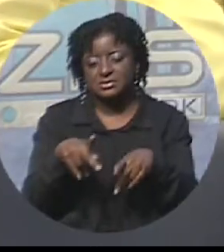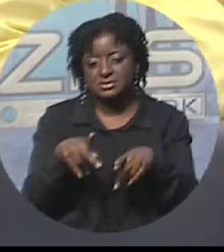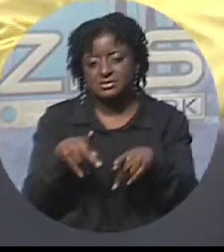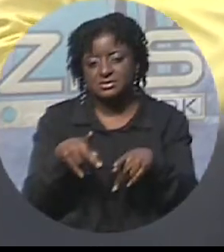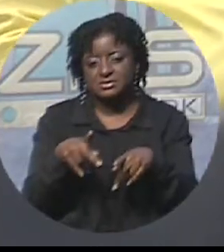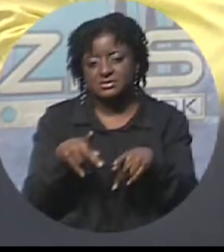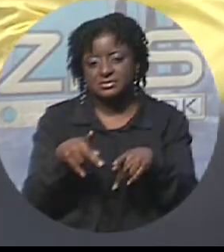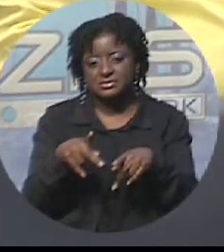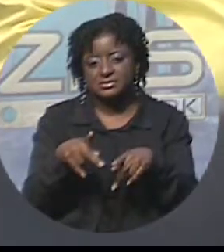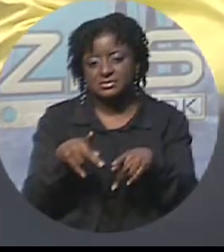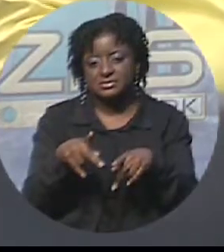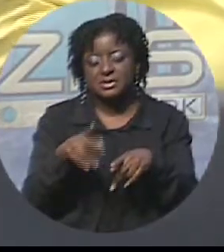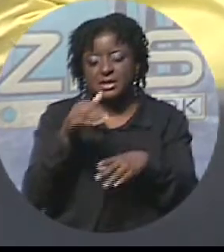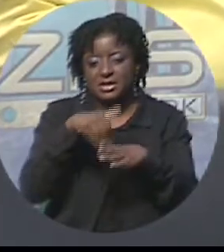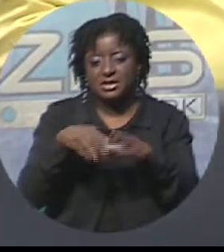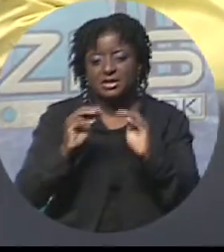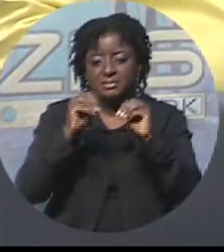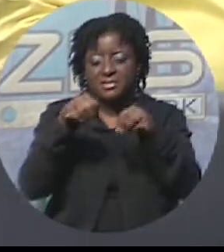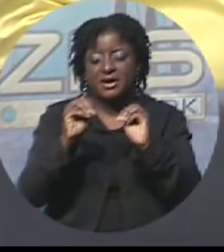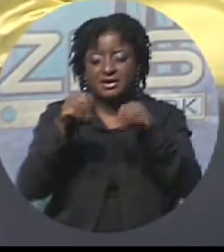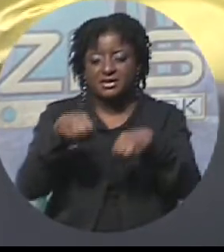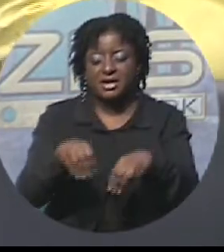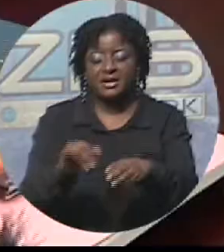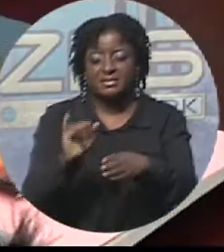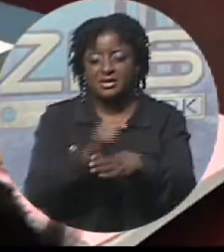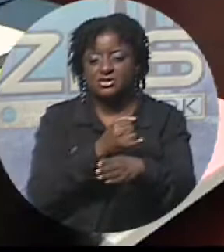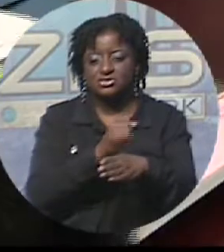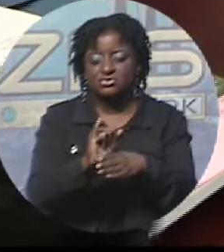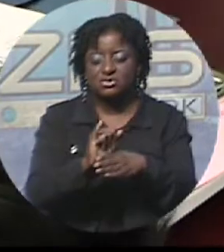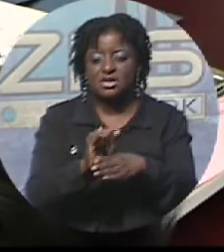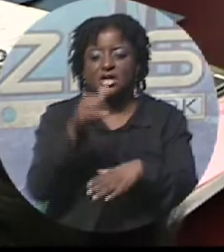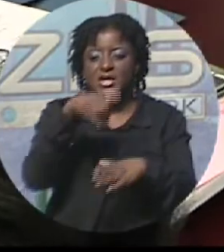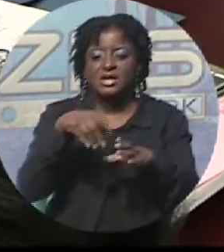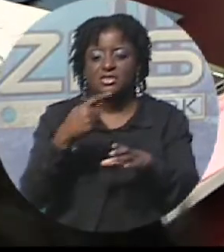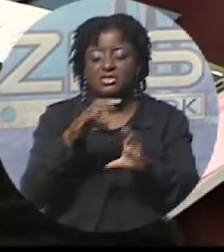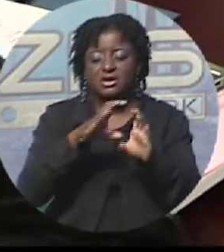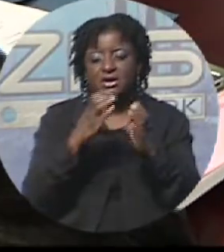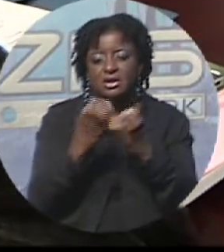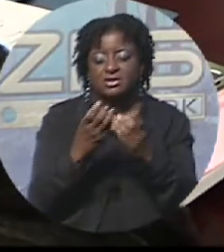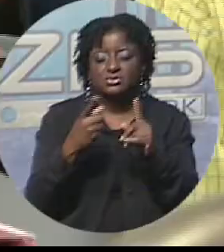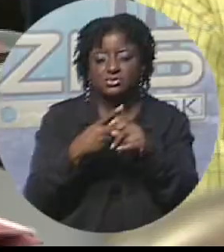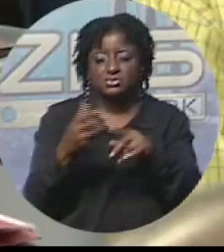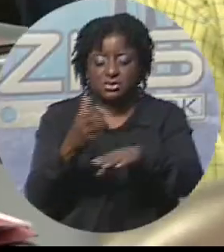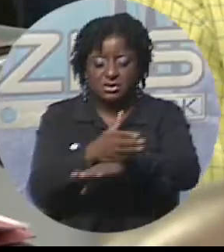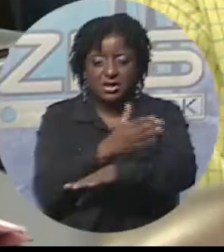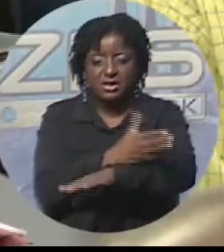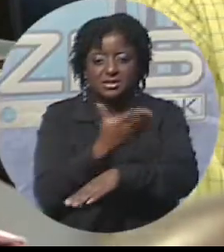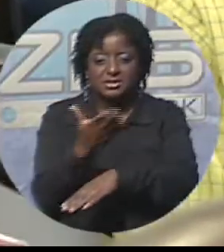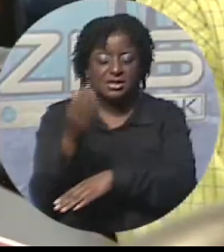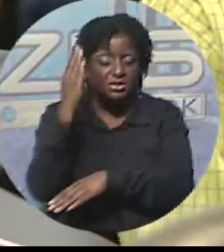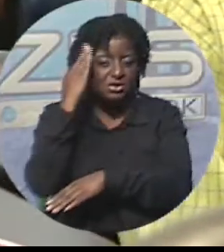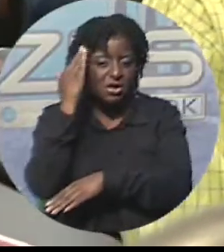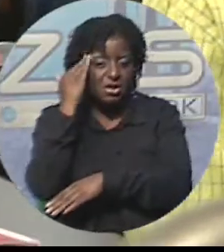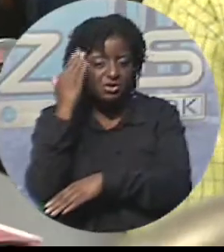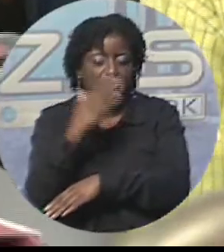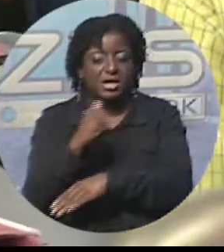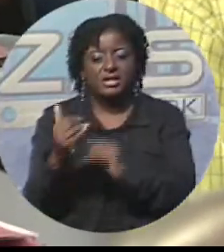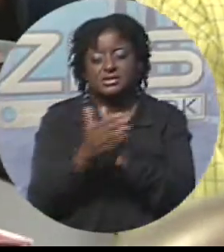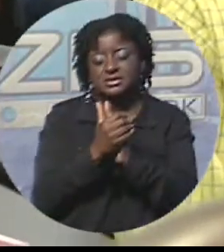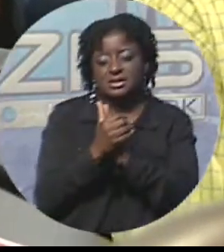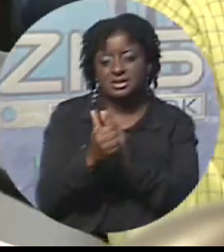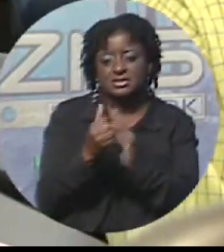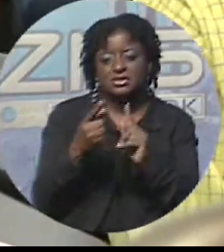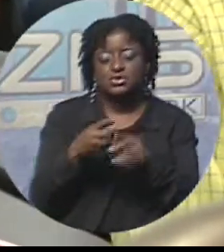maritime industry are participating in the course, which aims to further enhance their knowledge and skills with a view to not only implement